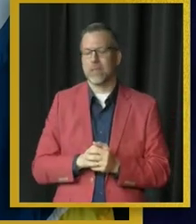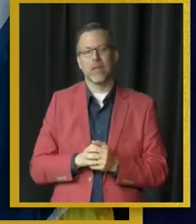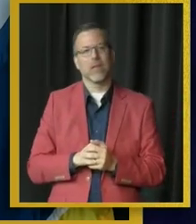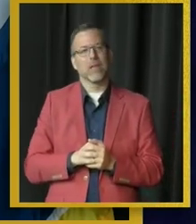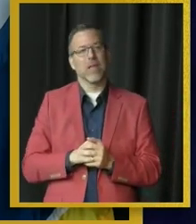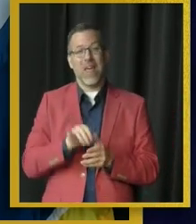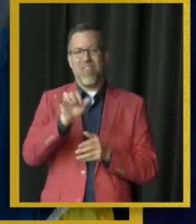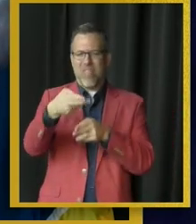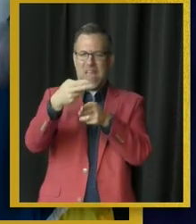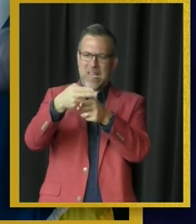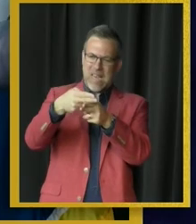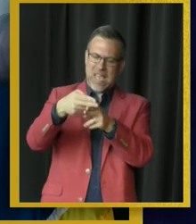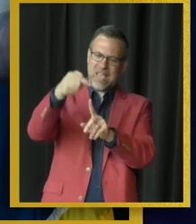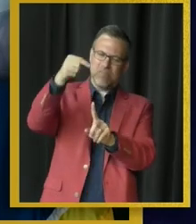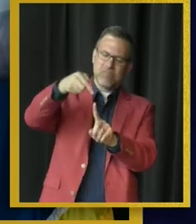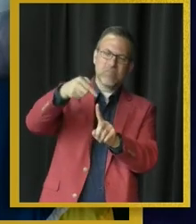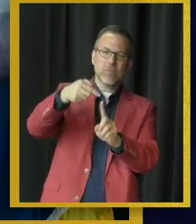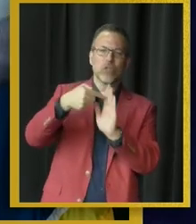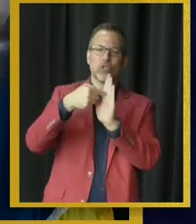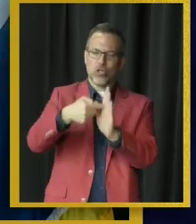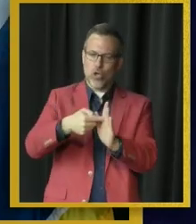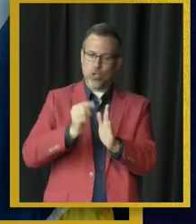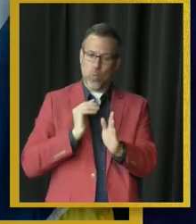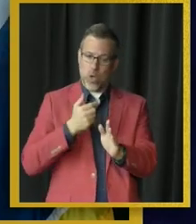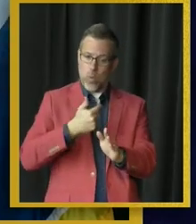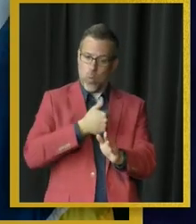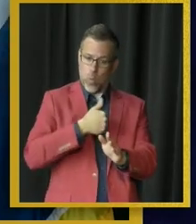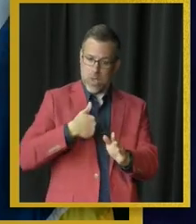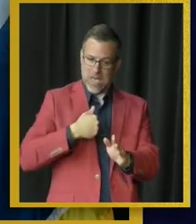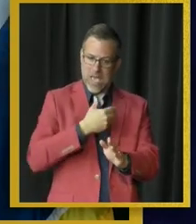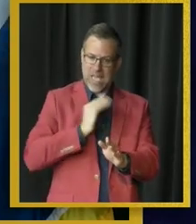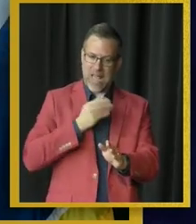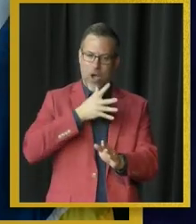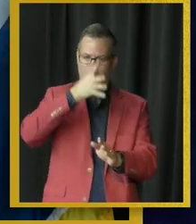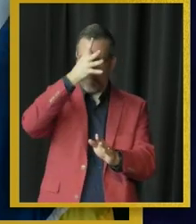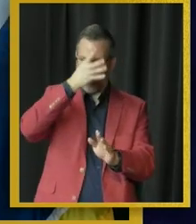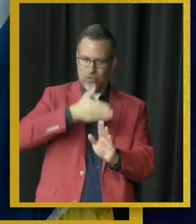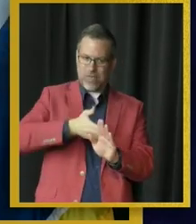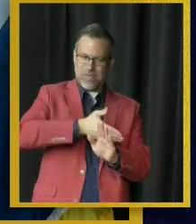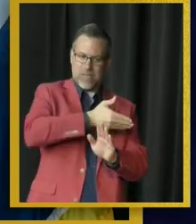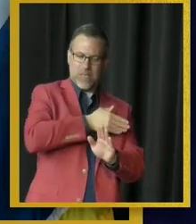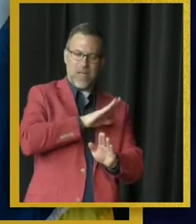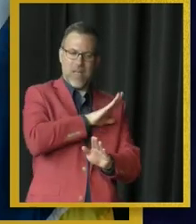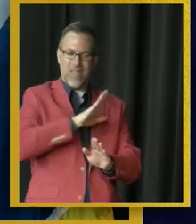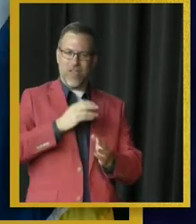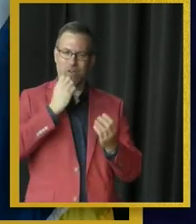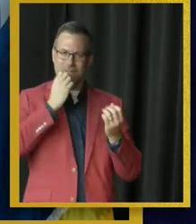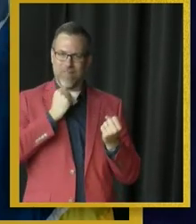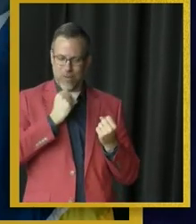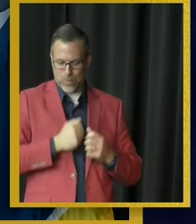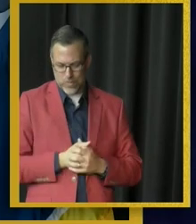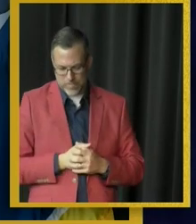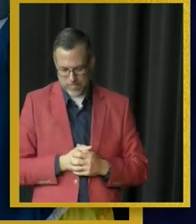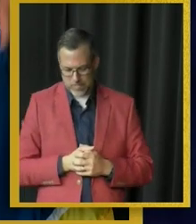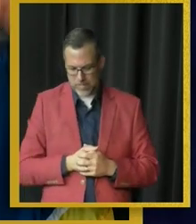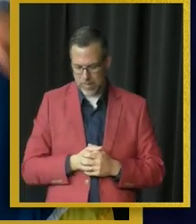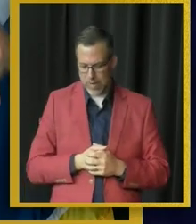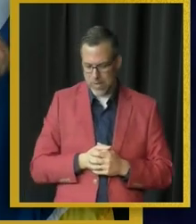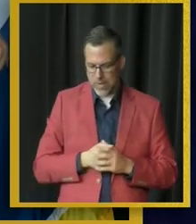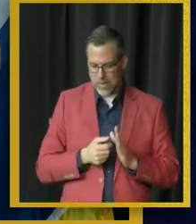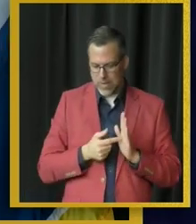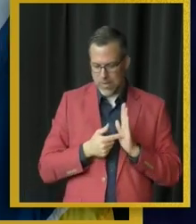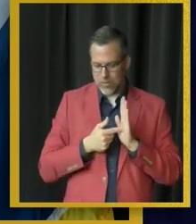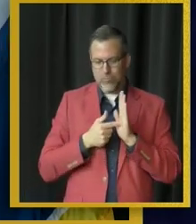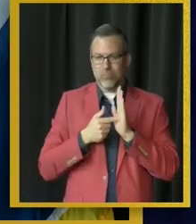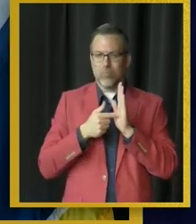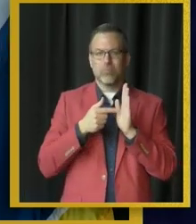and shows what we and our parents who came before us value. It gives meaning to this